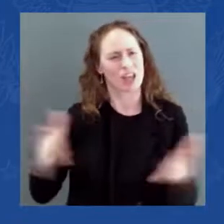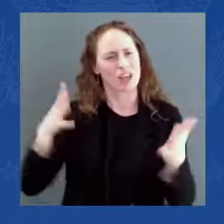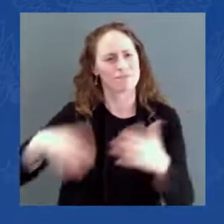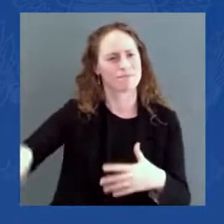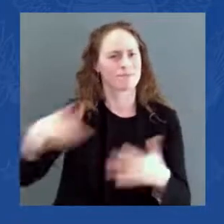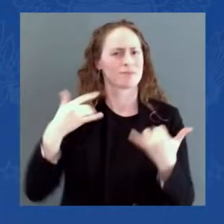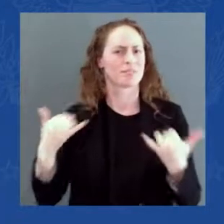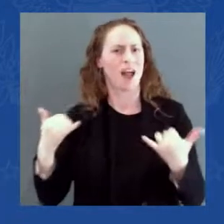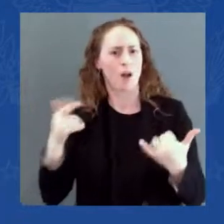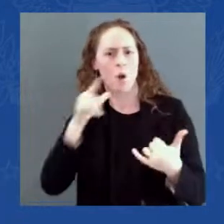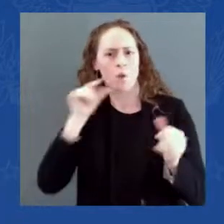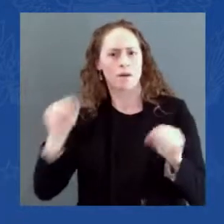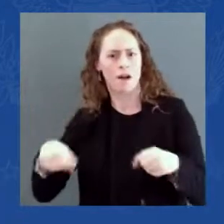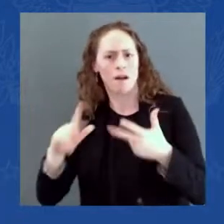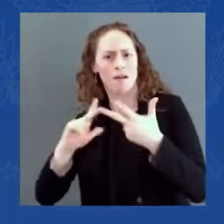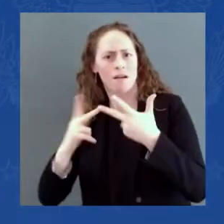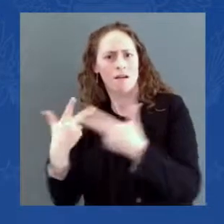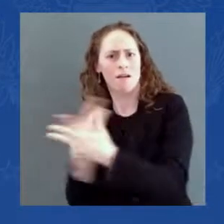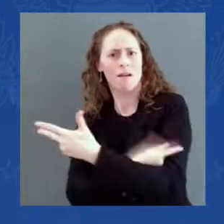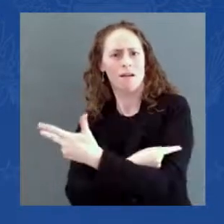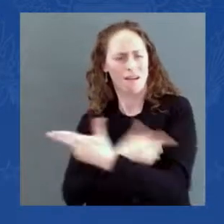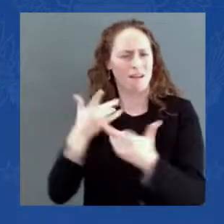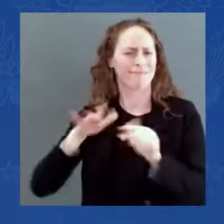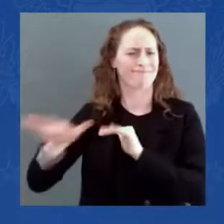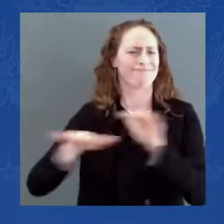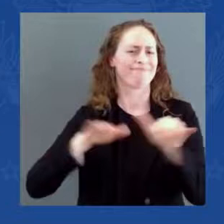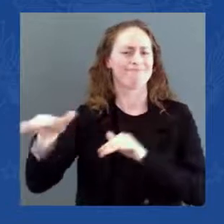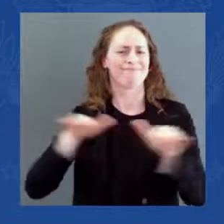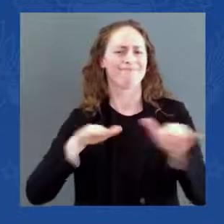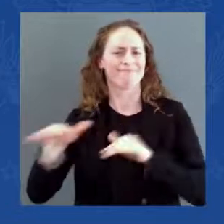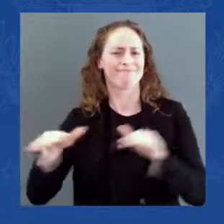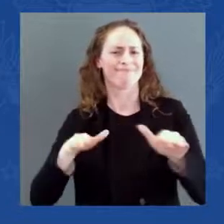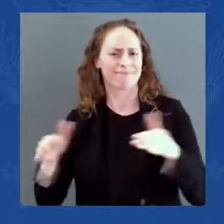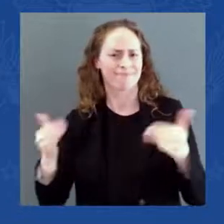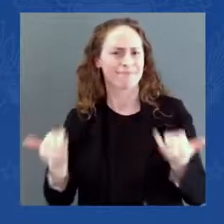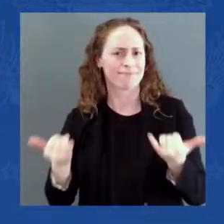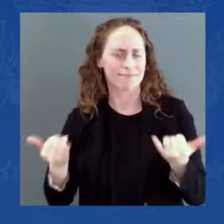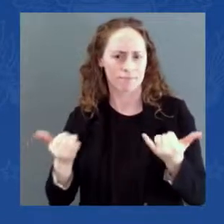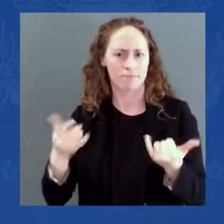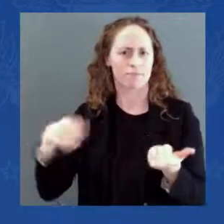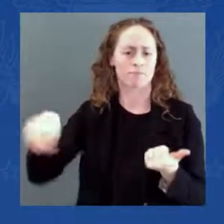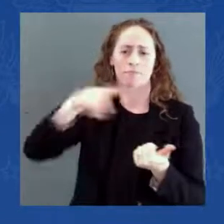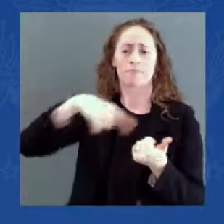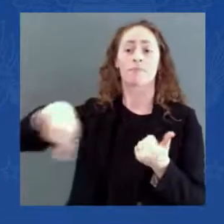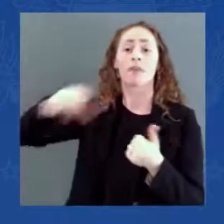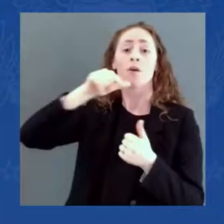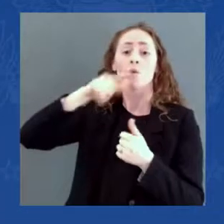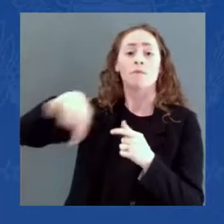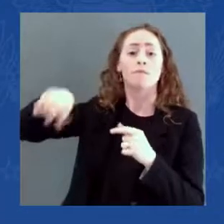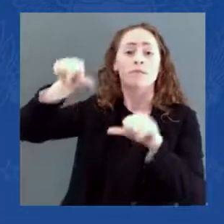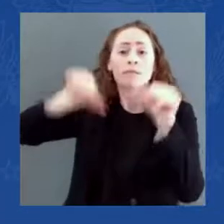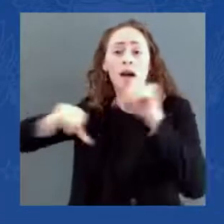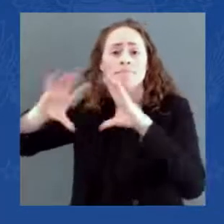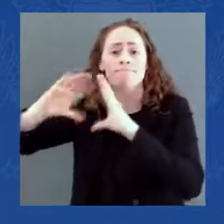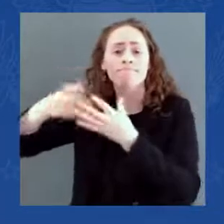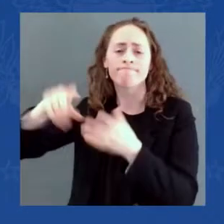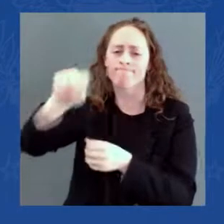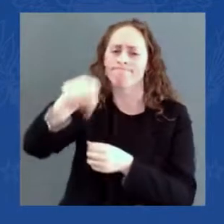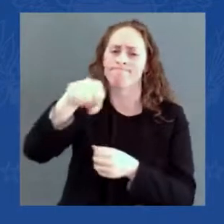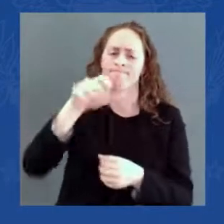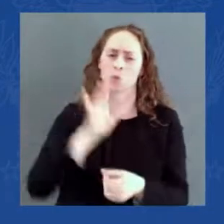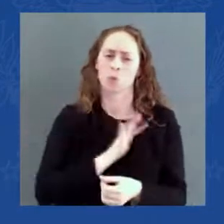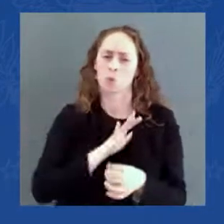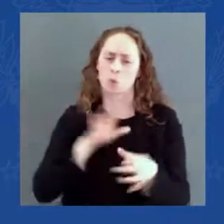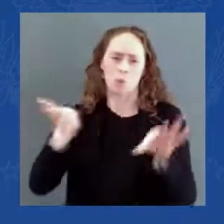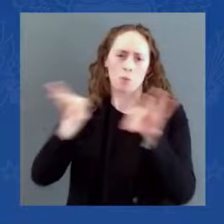are more protected than ever from COVID-19. I was just told, which is a question I got to ask, I've been meaning to ask for a long